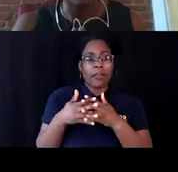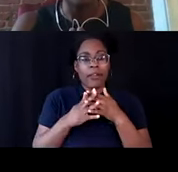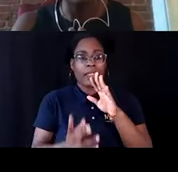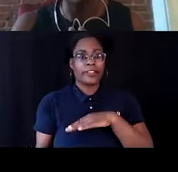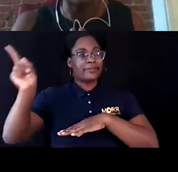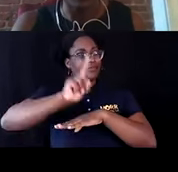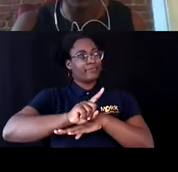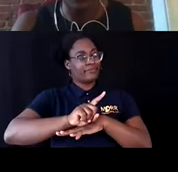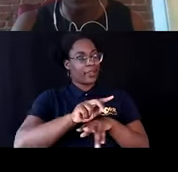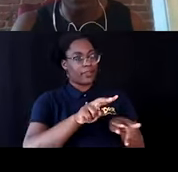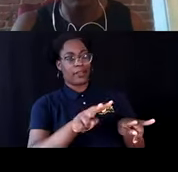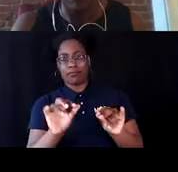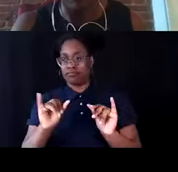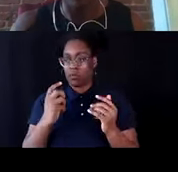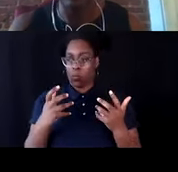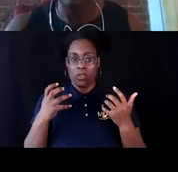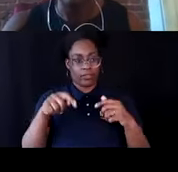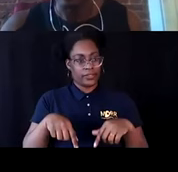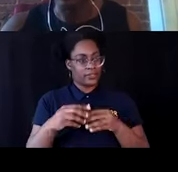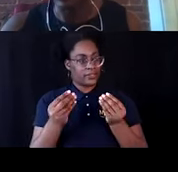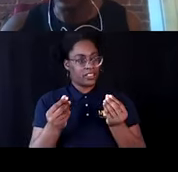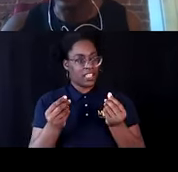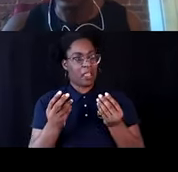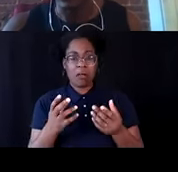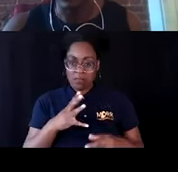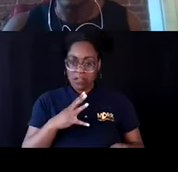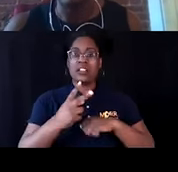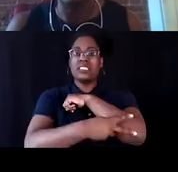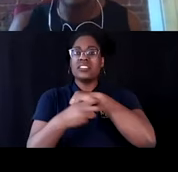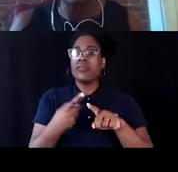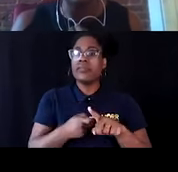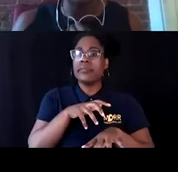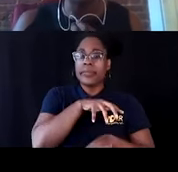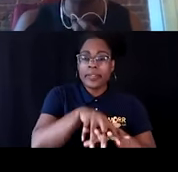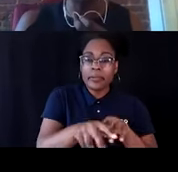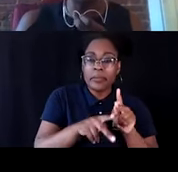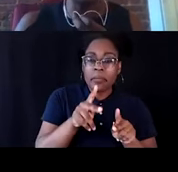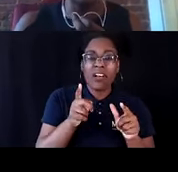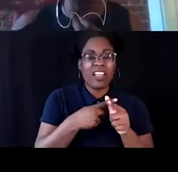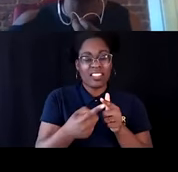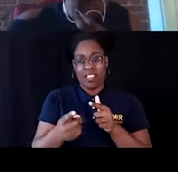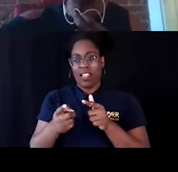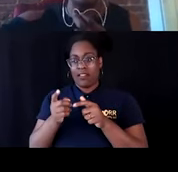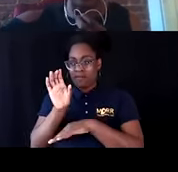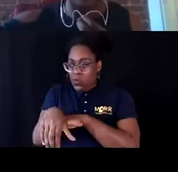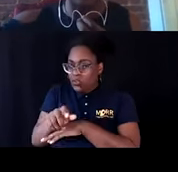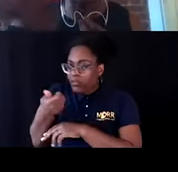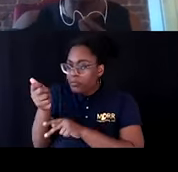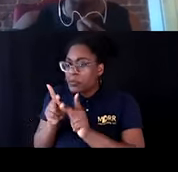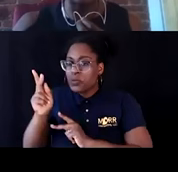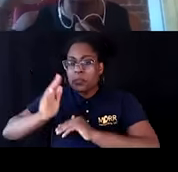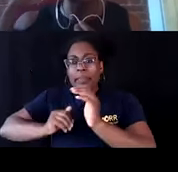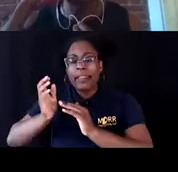of the infrastructure of that land, and then continued to, and then actually sold that